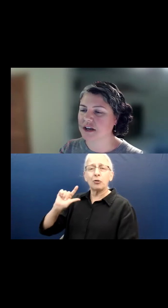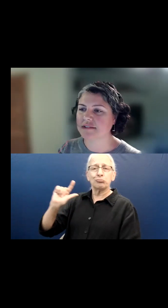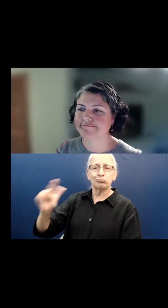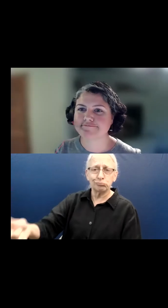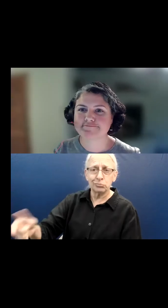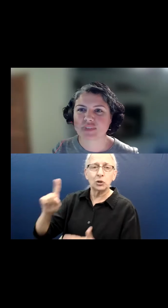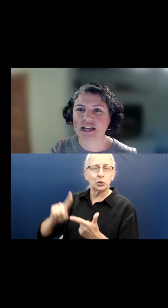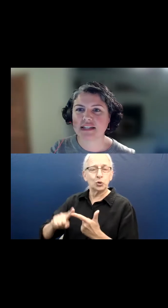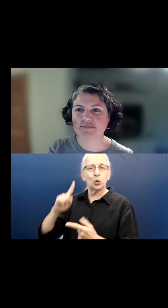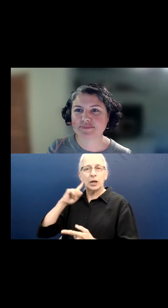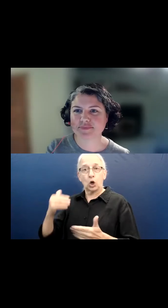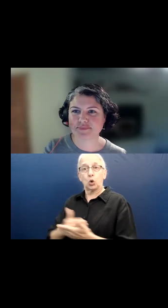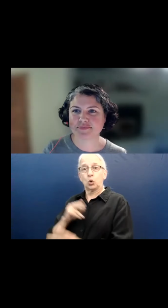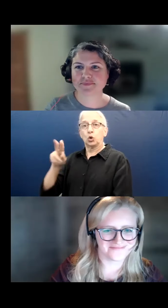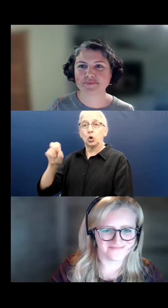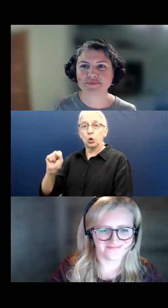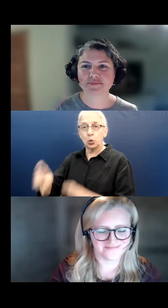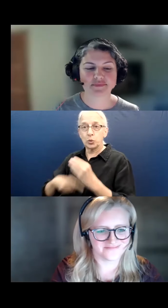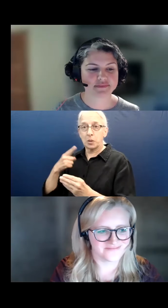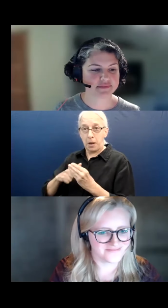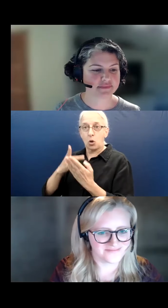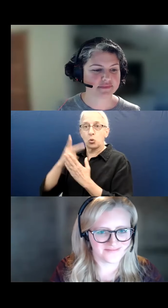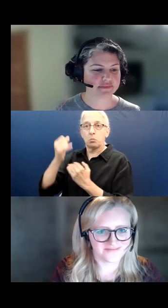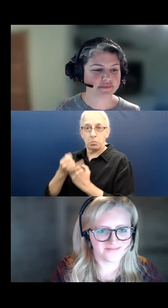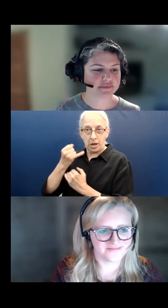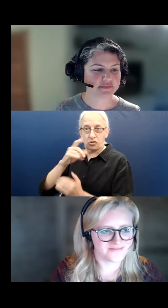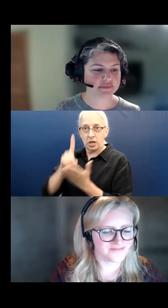project design. Kelly.